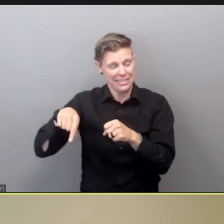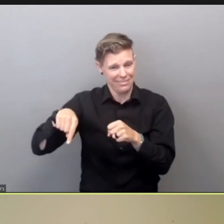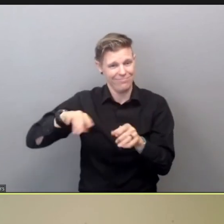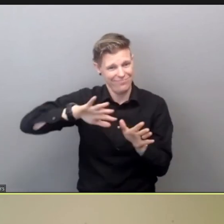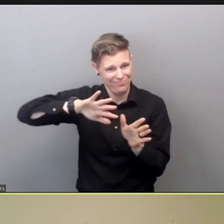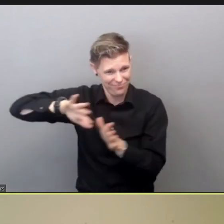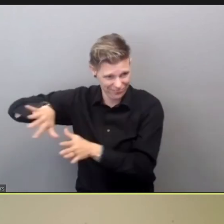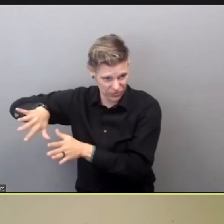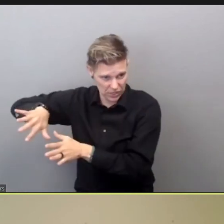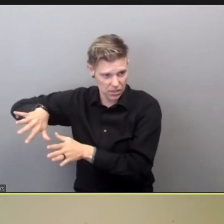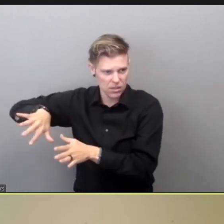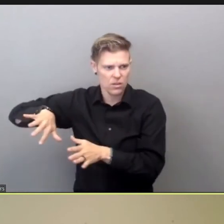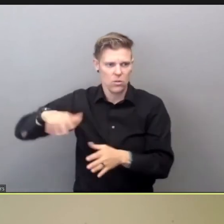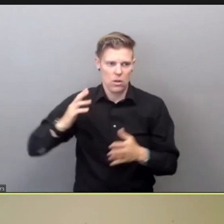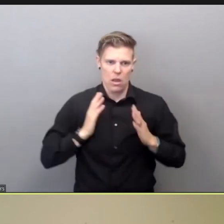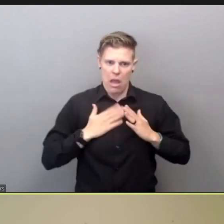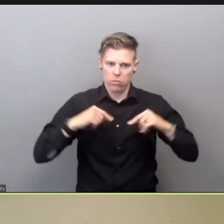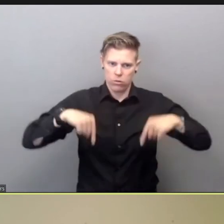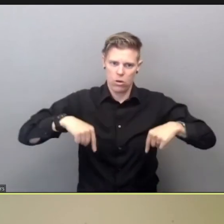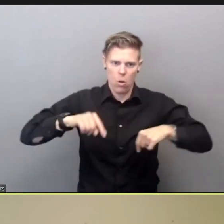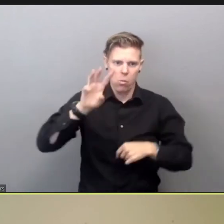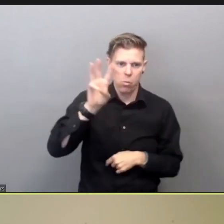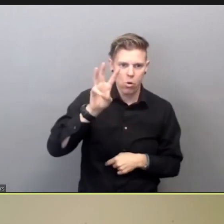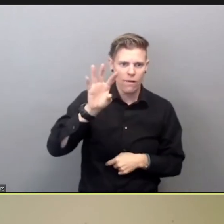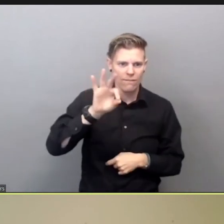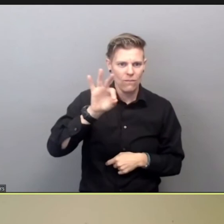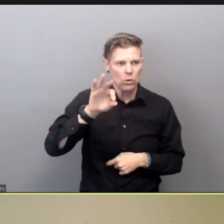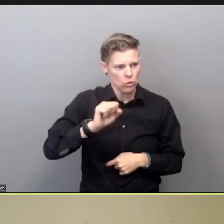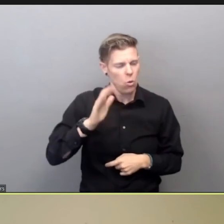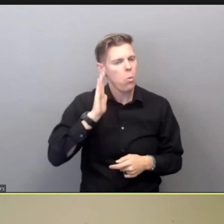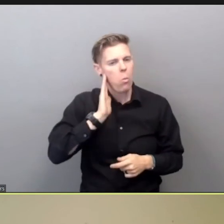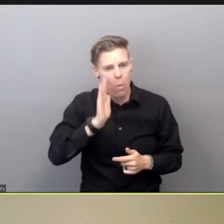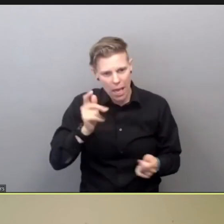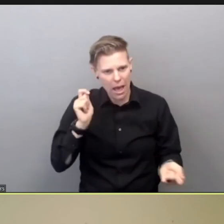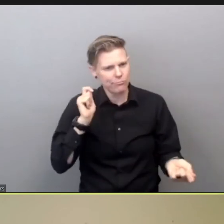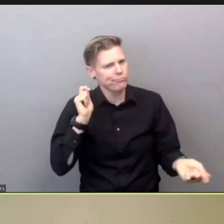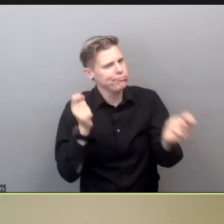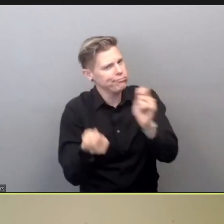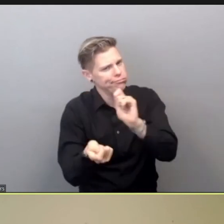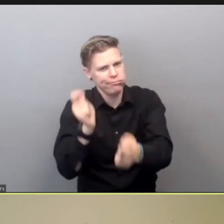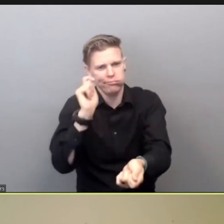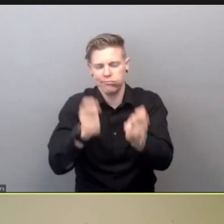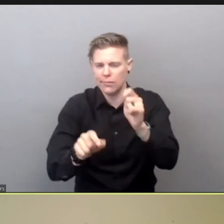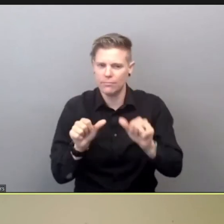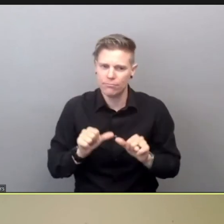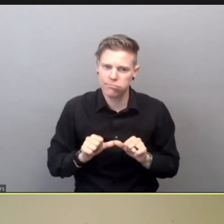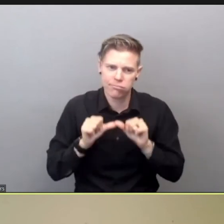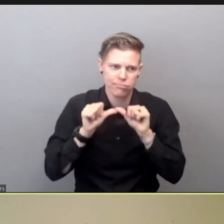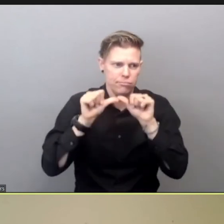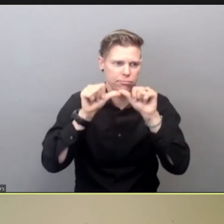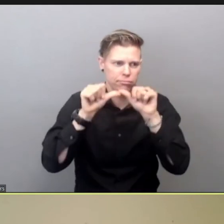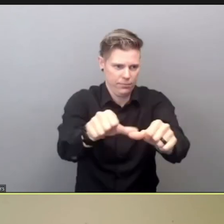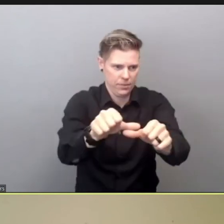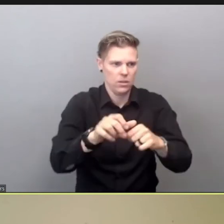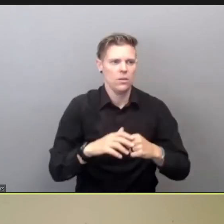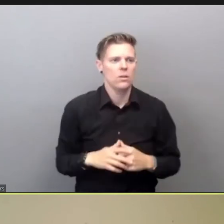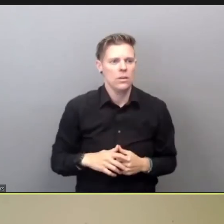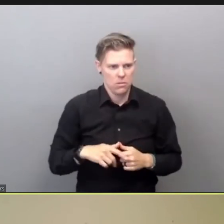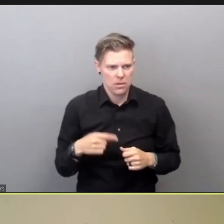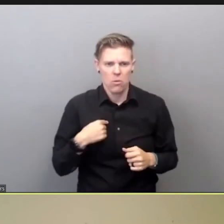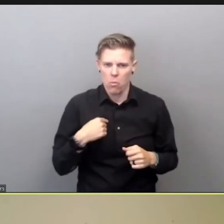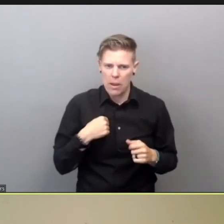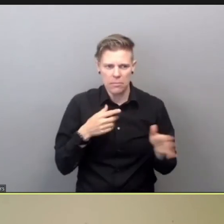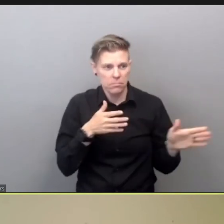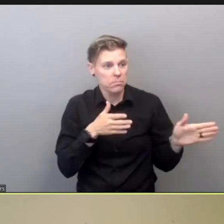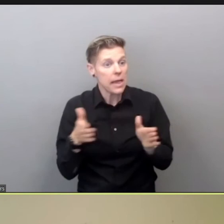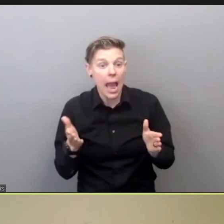or the way the workforce operates for a really long time. And so what we're planning for is, conversations. How do we engage